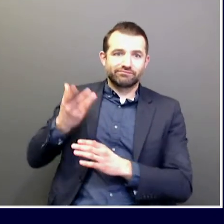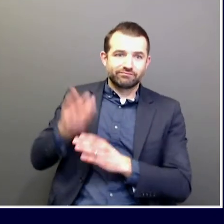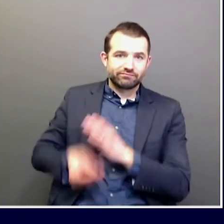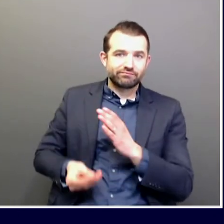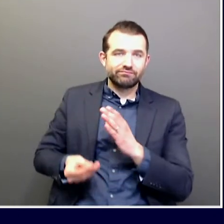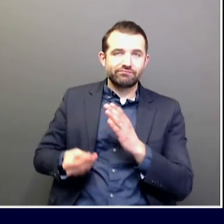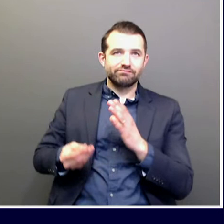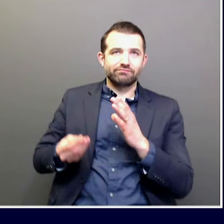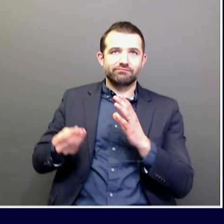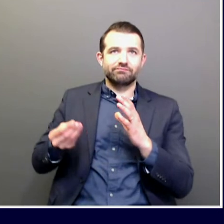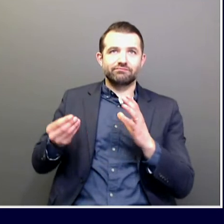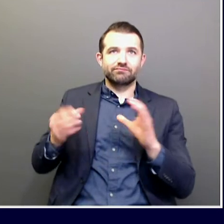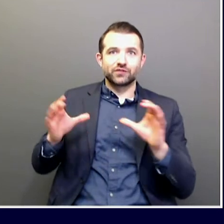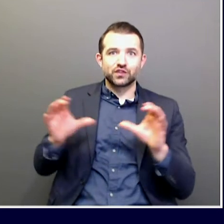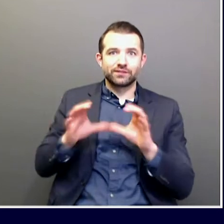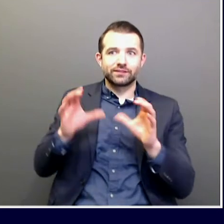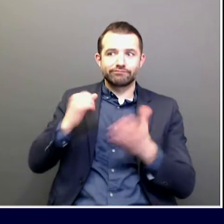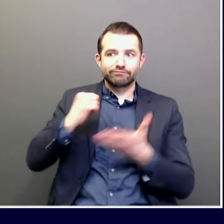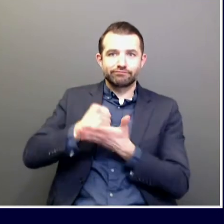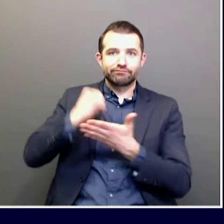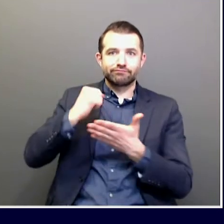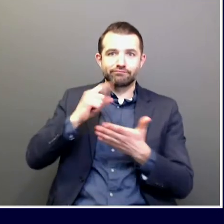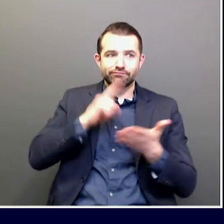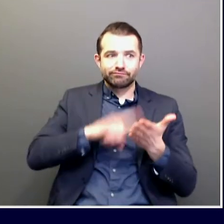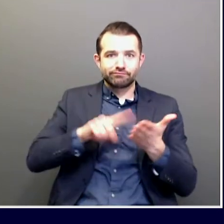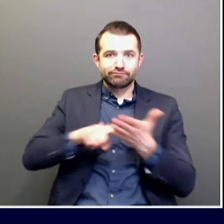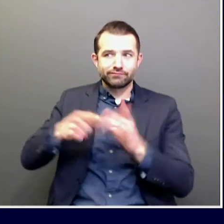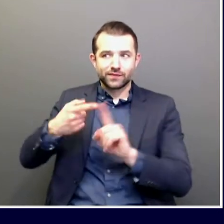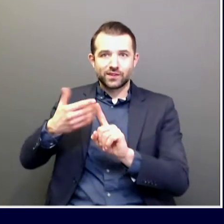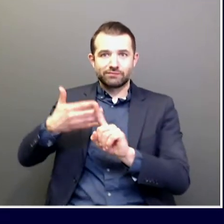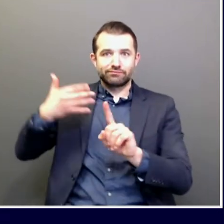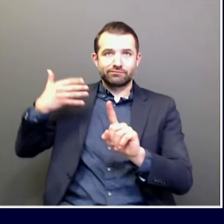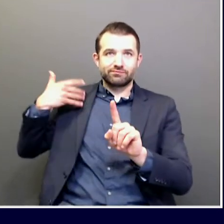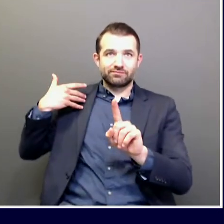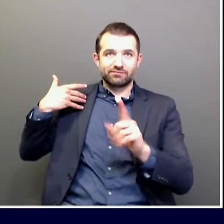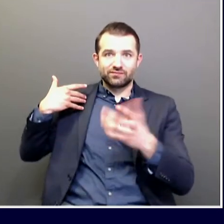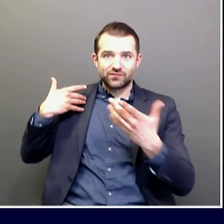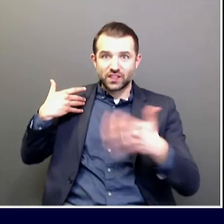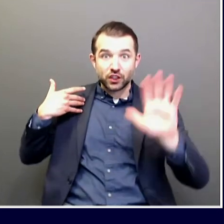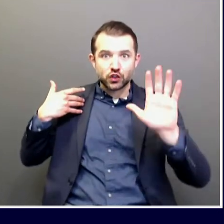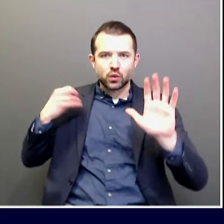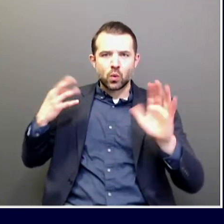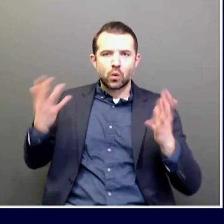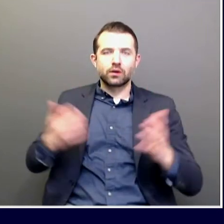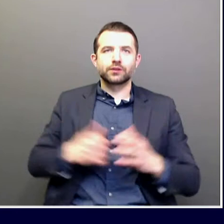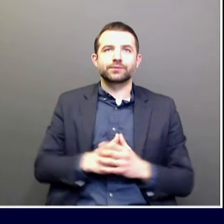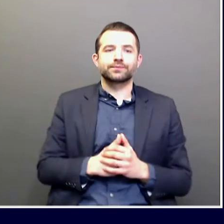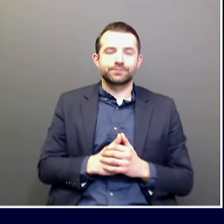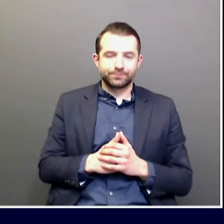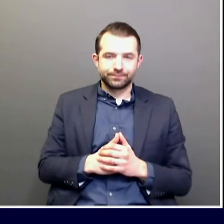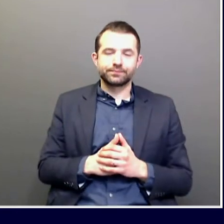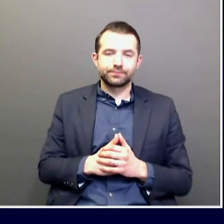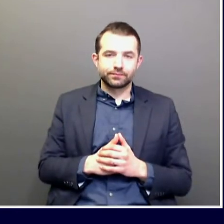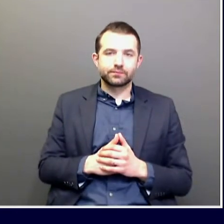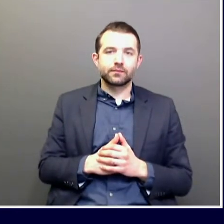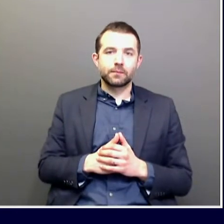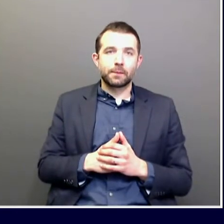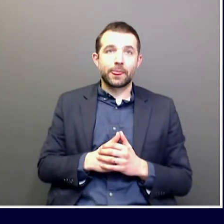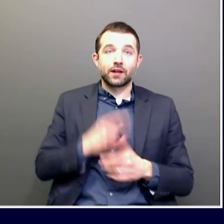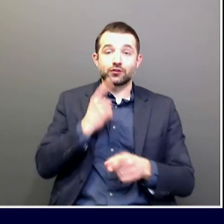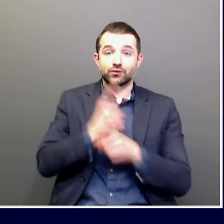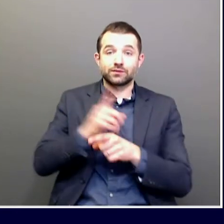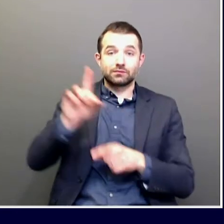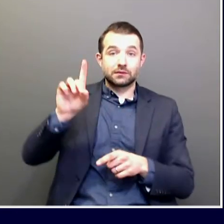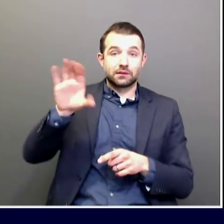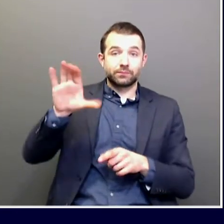and I discussed, which is something that may be milder on a person-to-person level doesn't necessarily mean it will translate